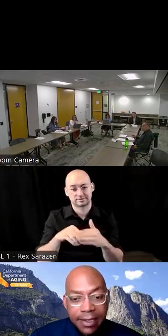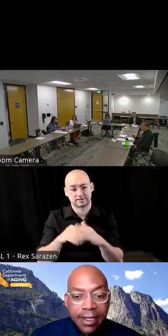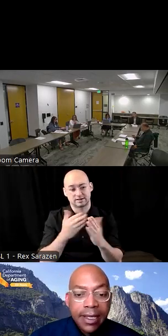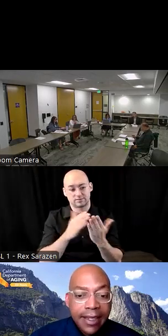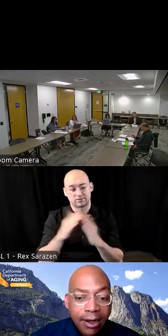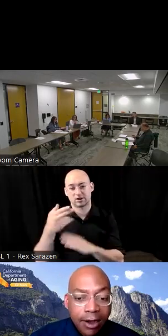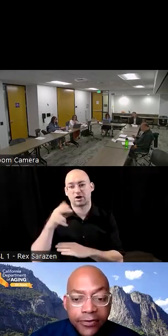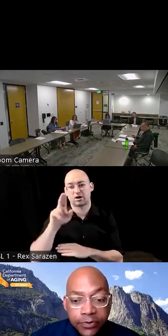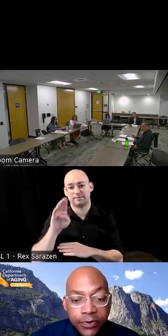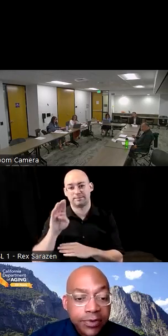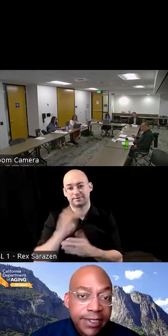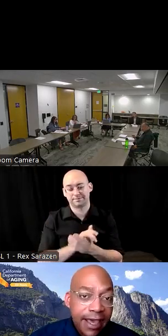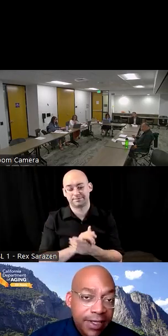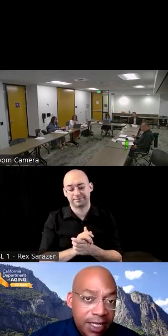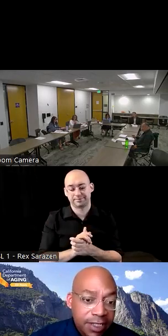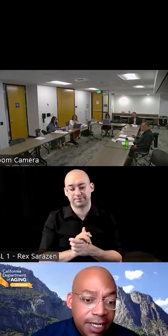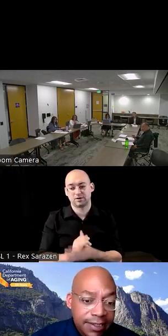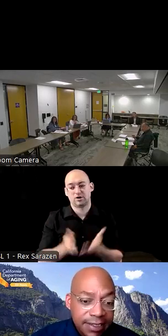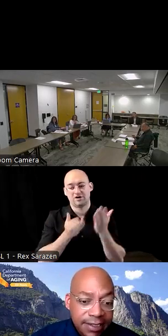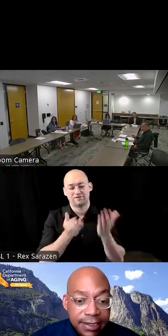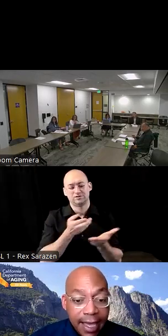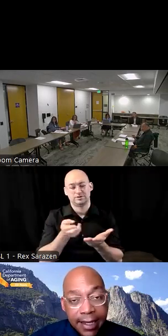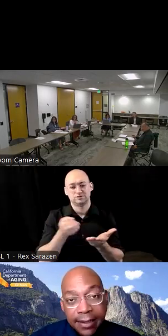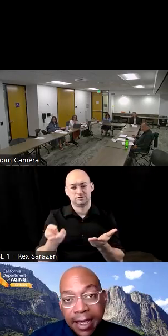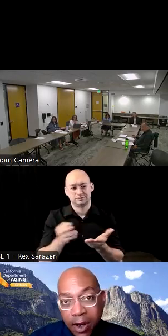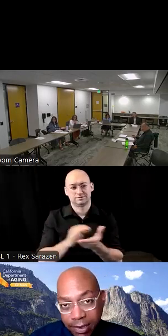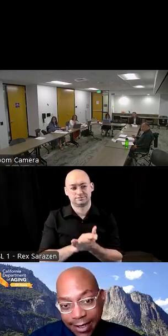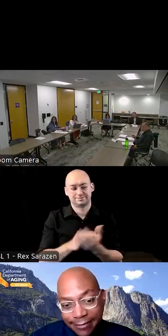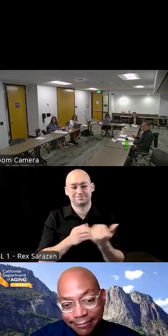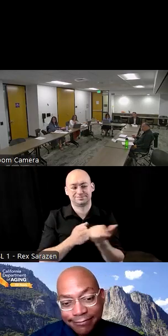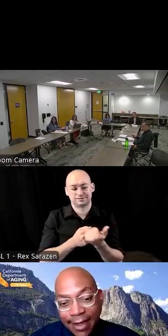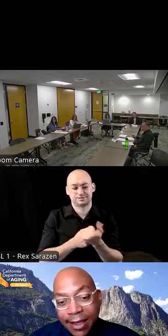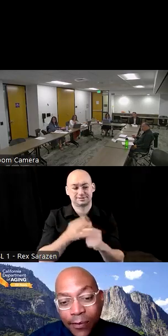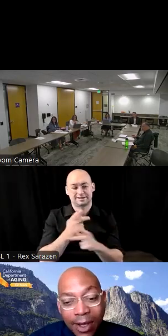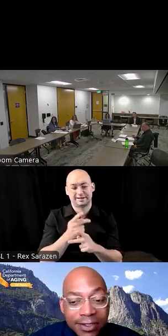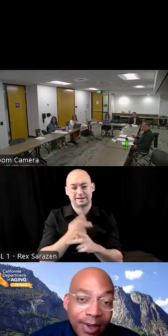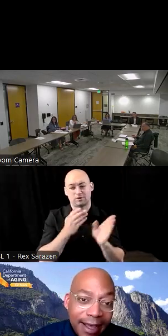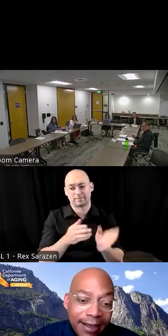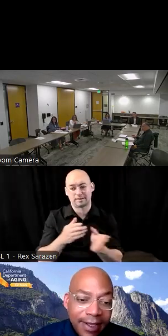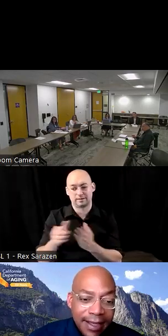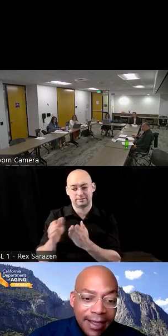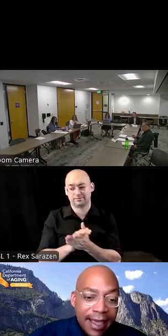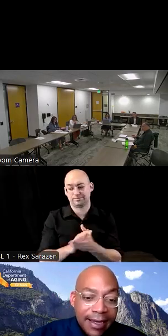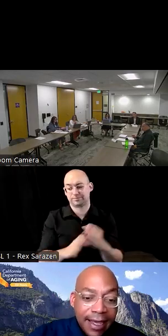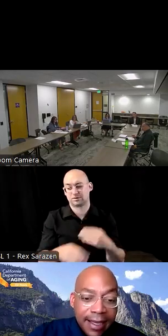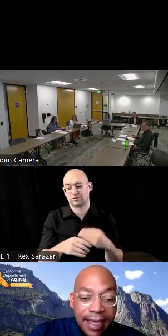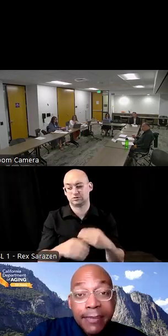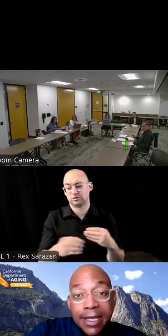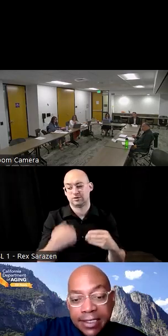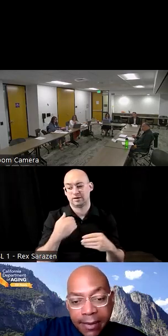hub that offers resource navigation, assistance, and care planning. We also have